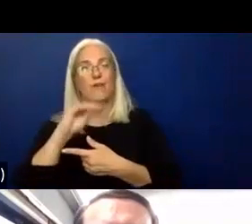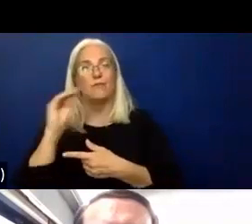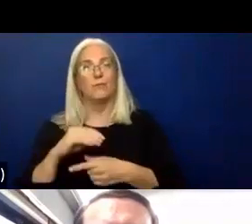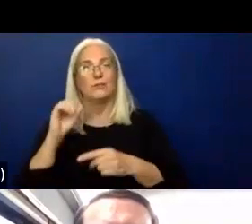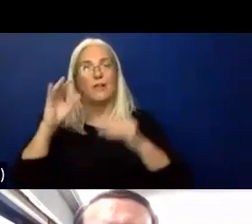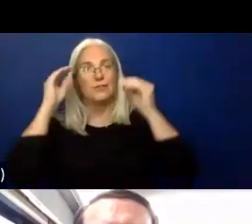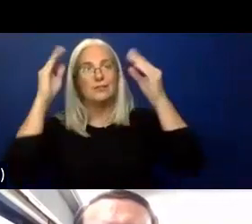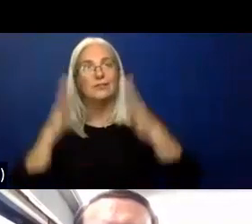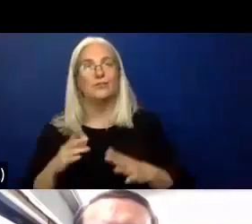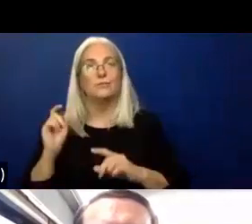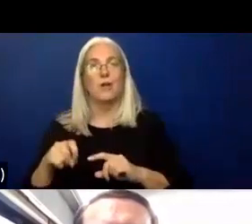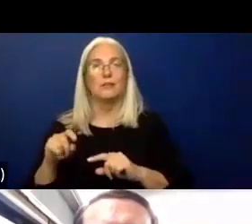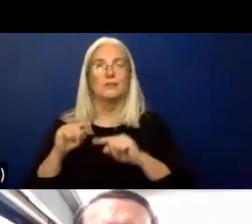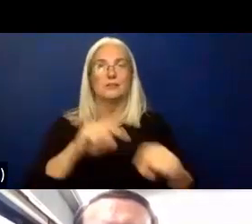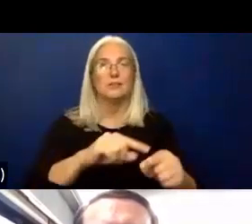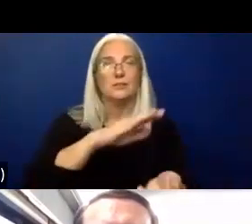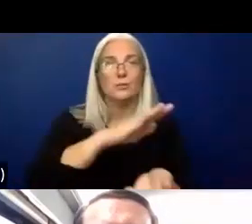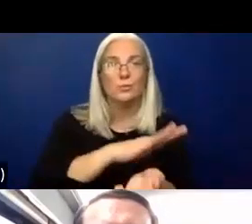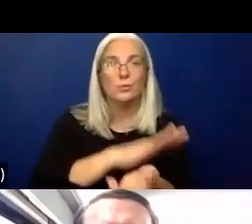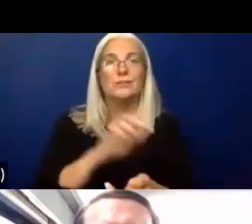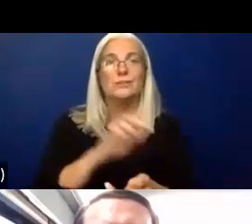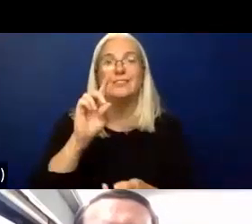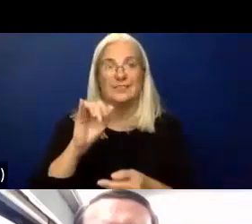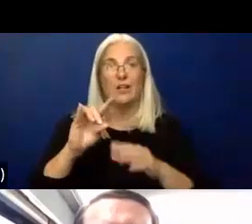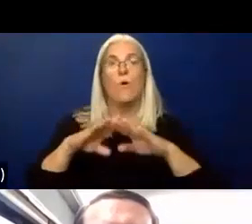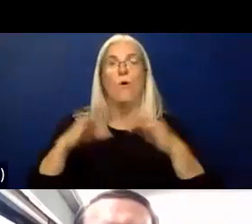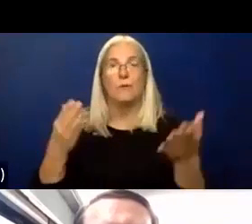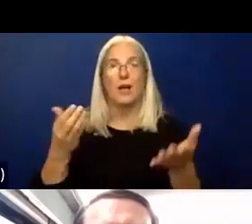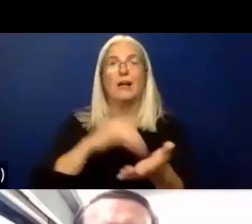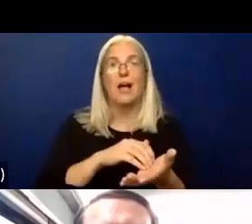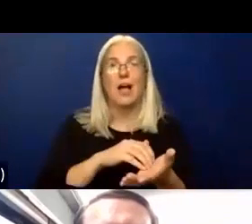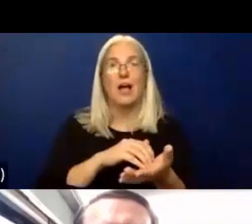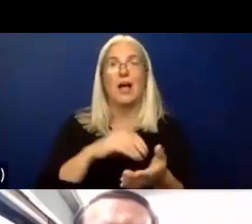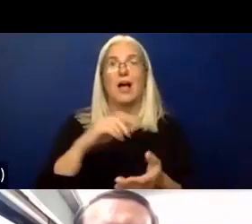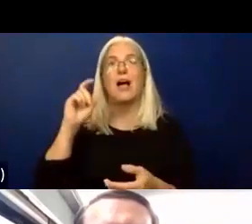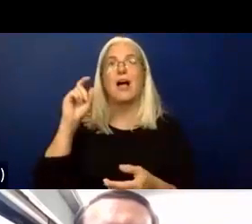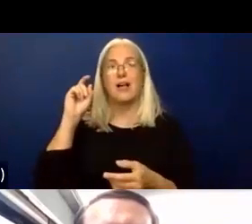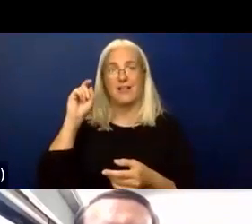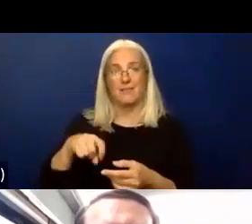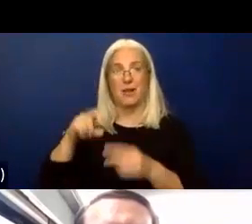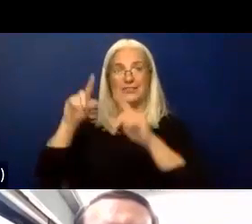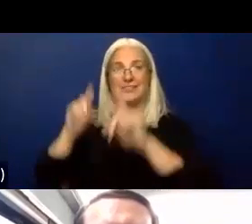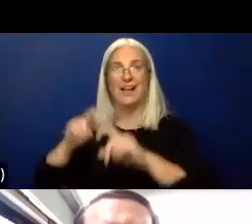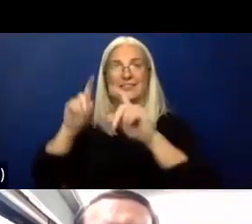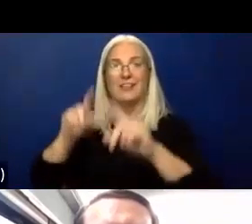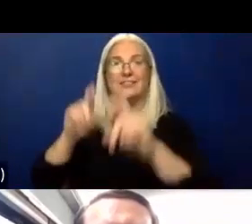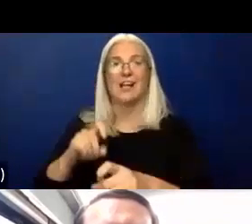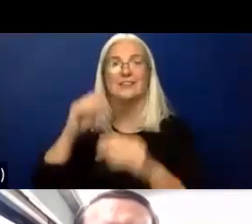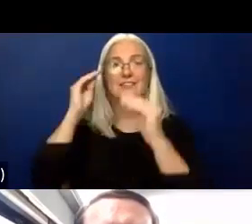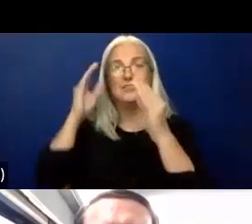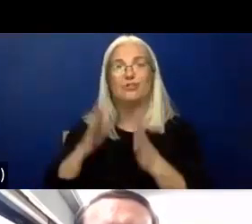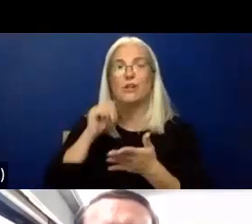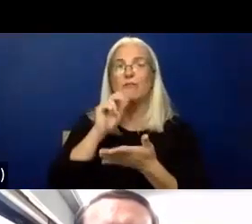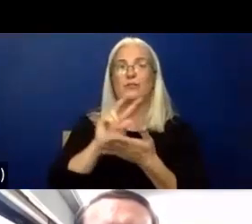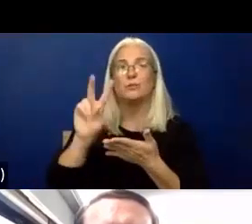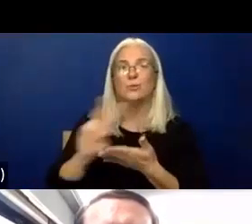that's gone back to in-person learning should be tested every 2 weeks. So 50% of staff every month. And so